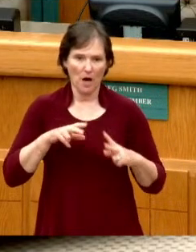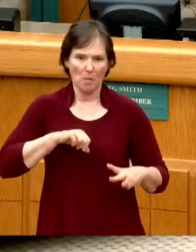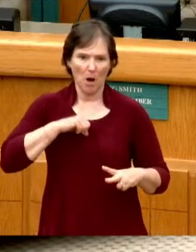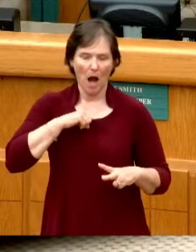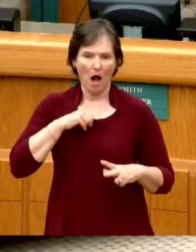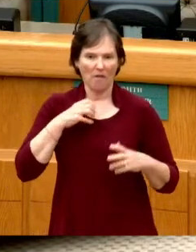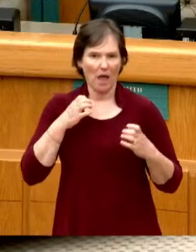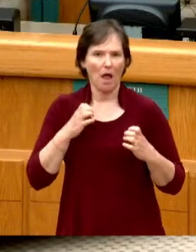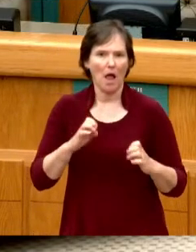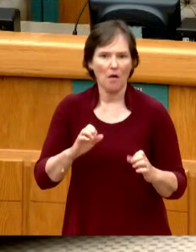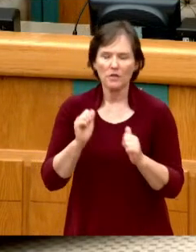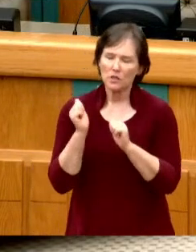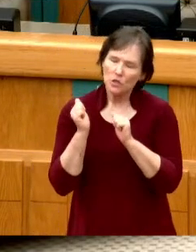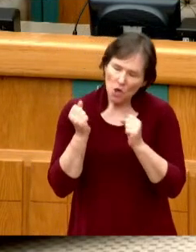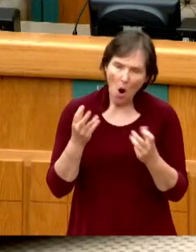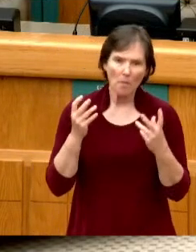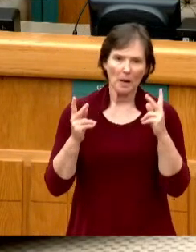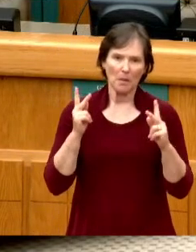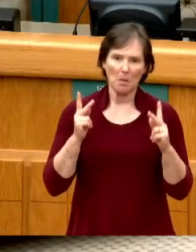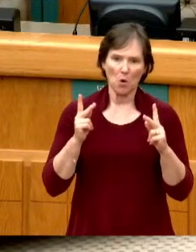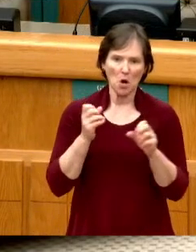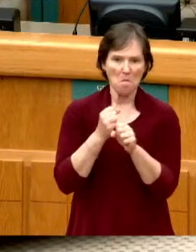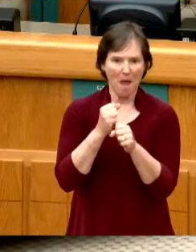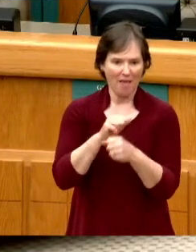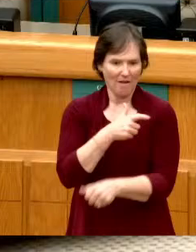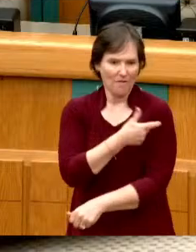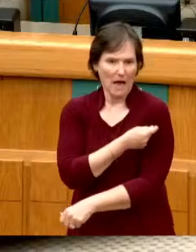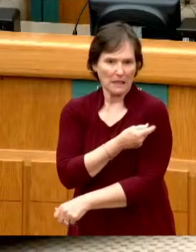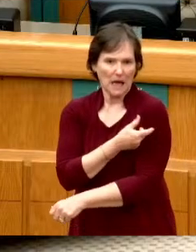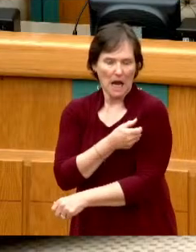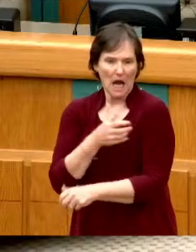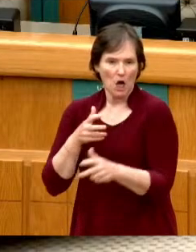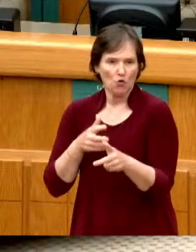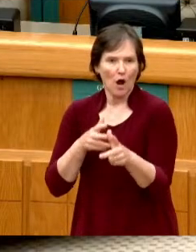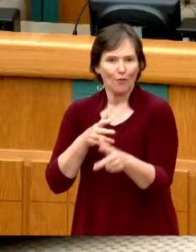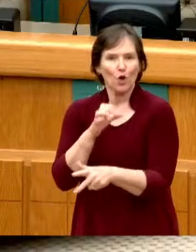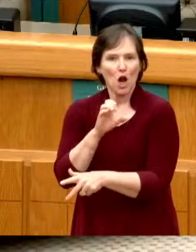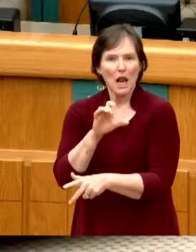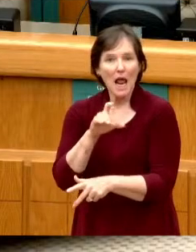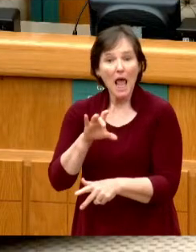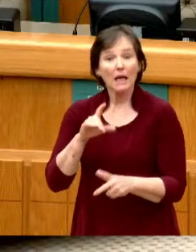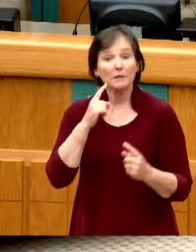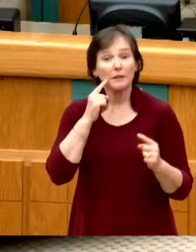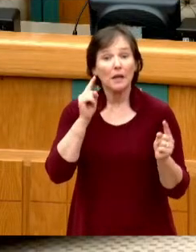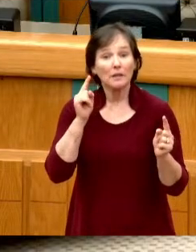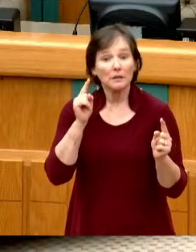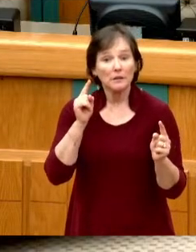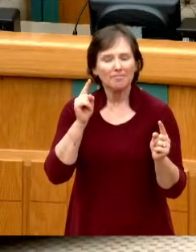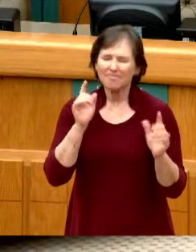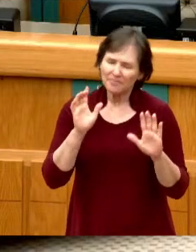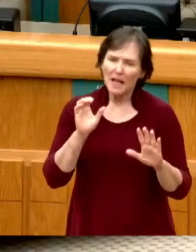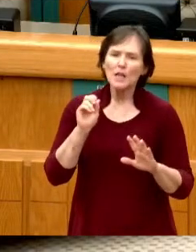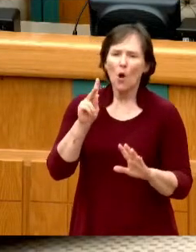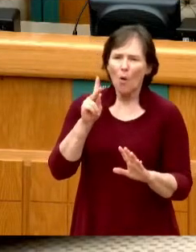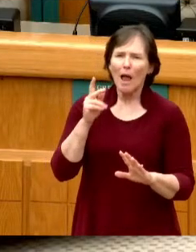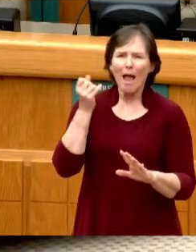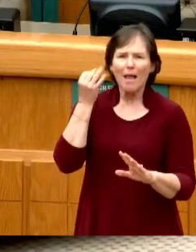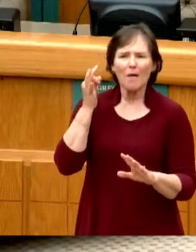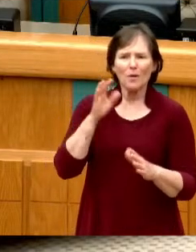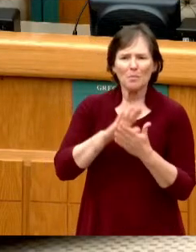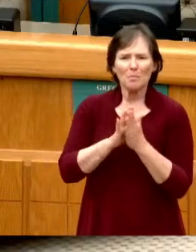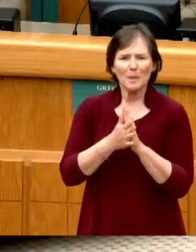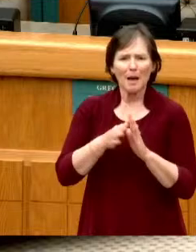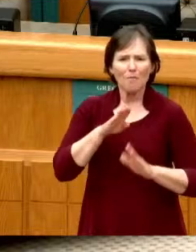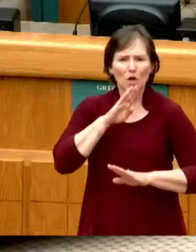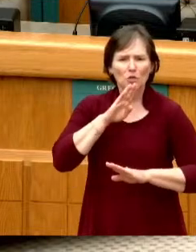our vaccination mega clinic a success. And it's okay to say that we are frustrated or disheartened by the lack